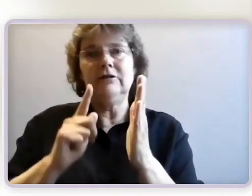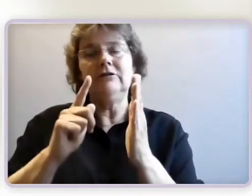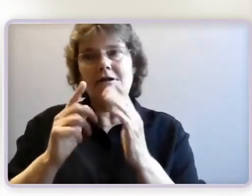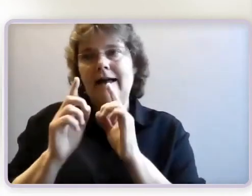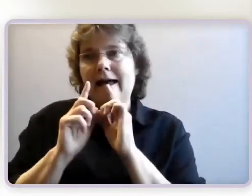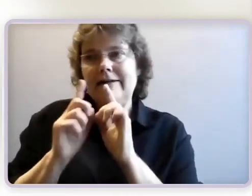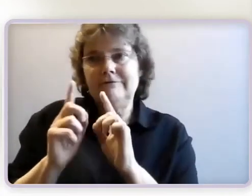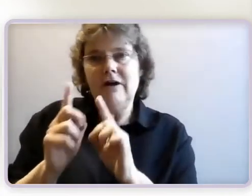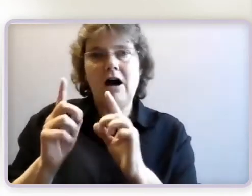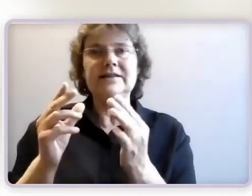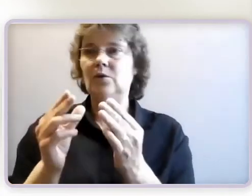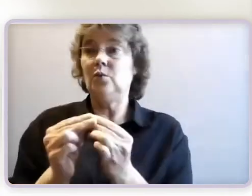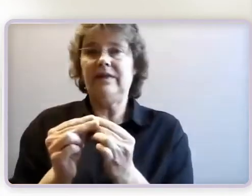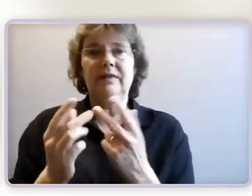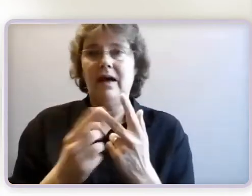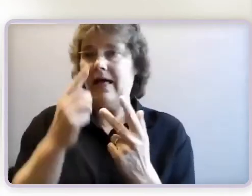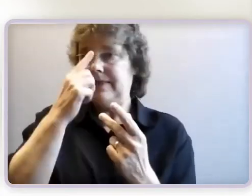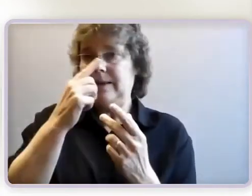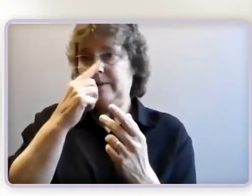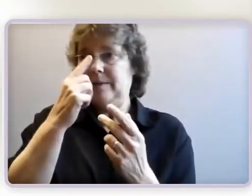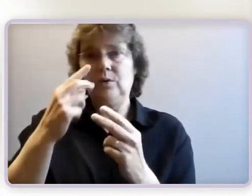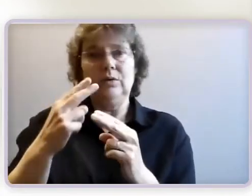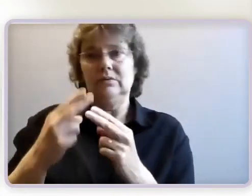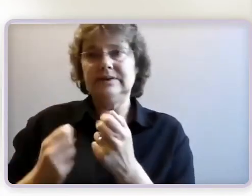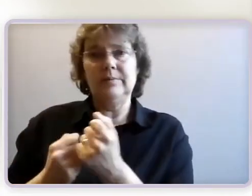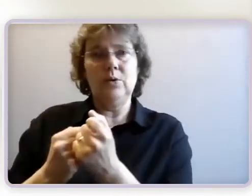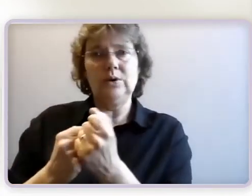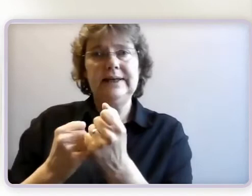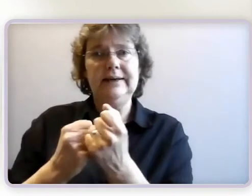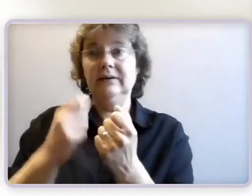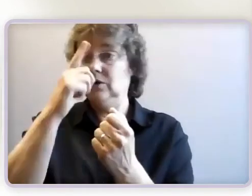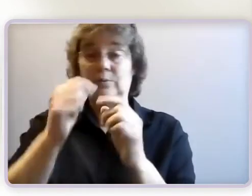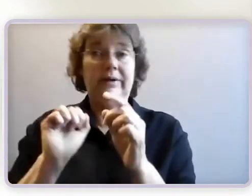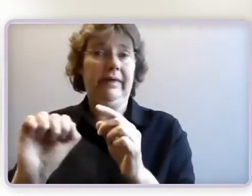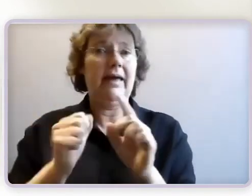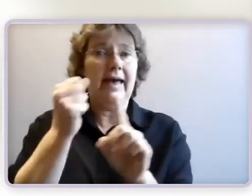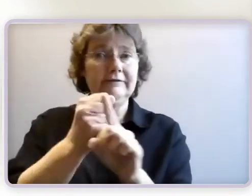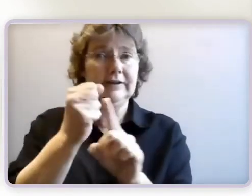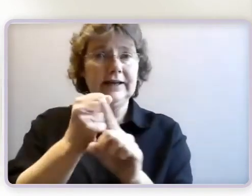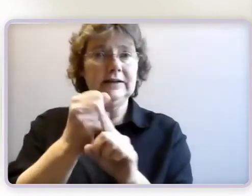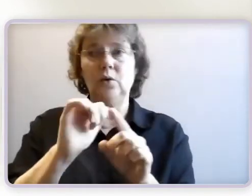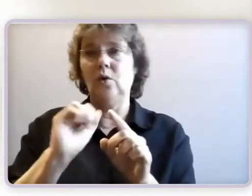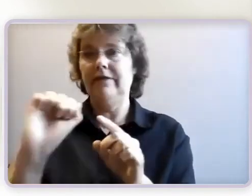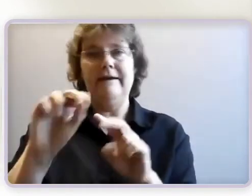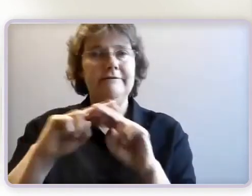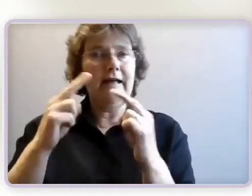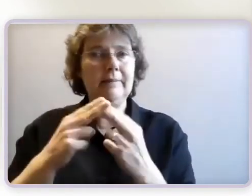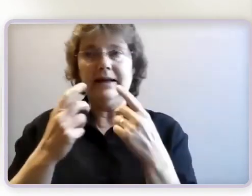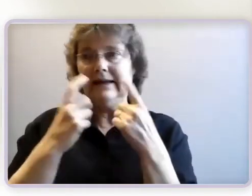So that could include an advocate if they're working with an advocate, or family member, carer, supporter.